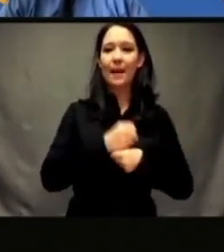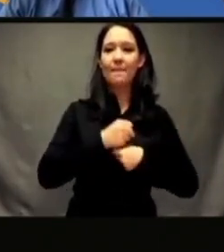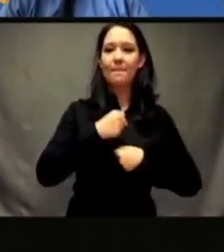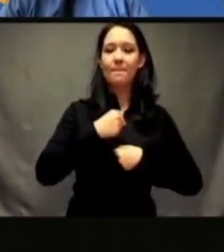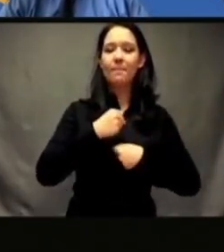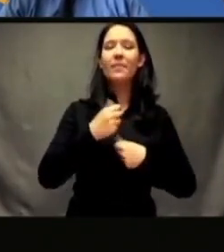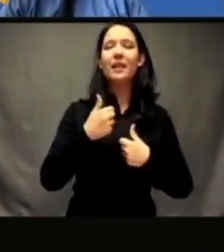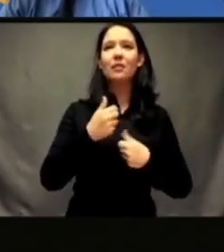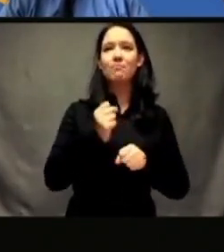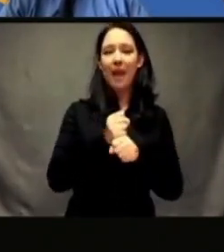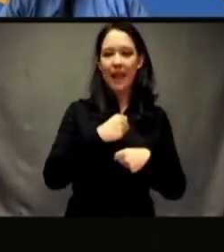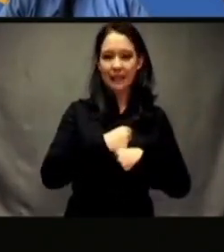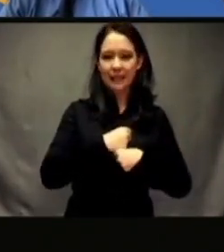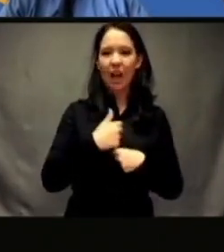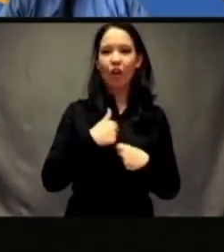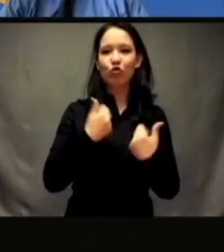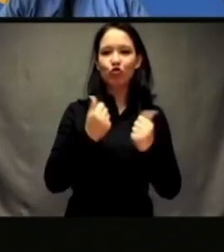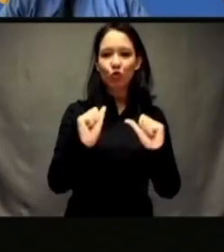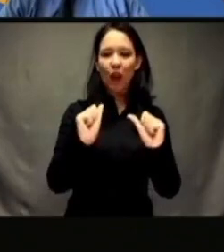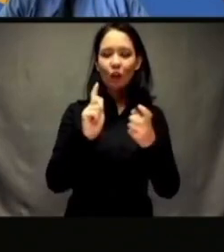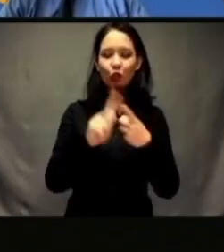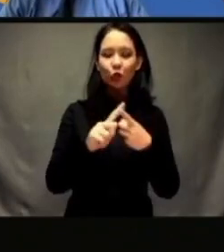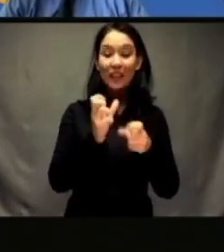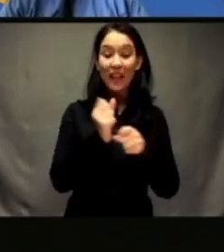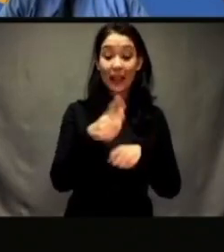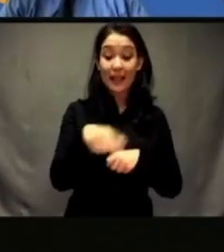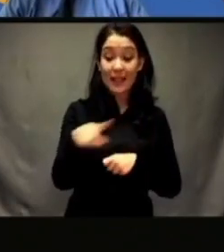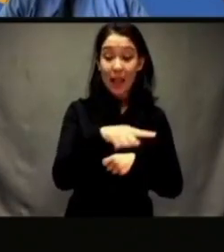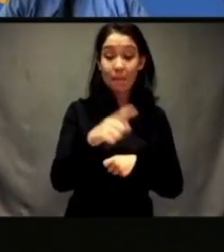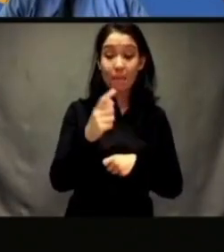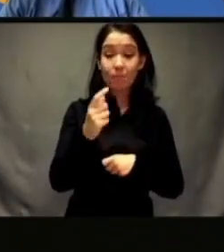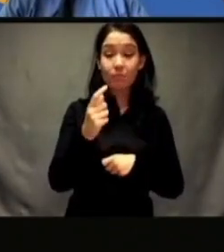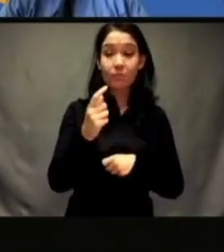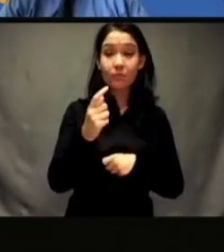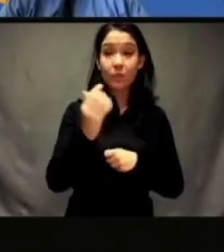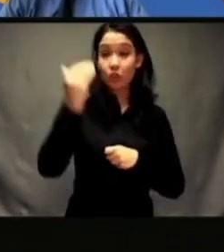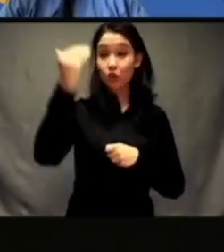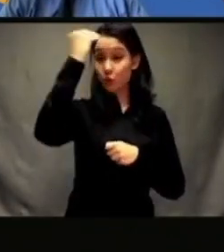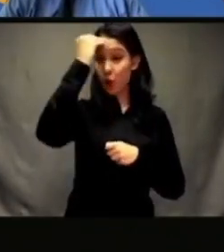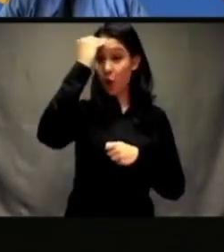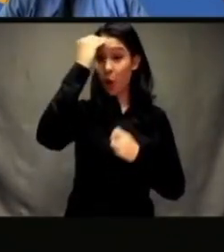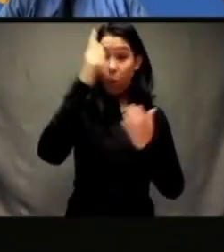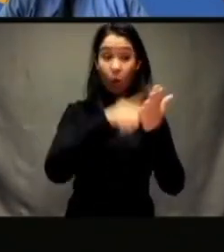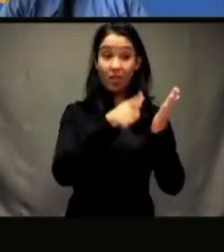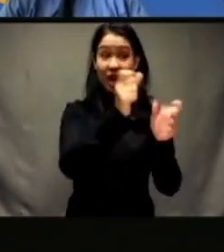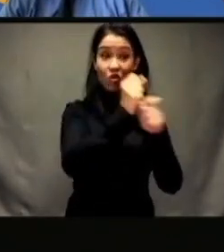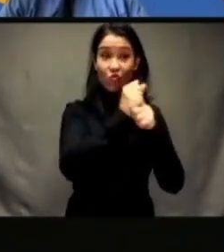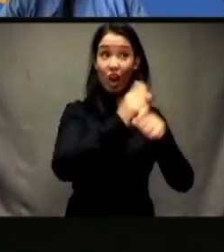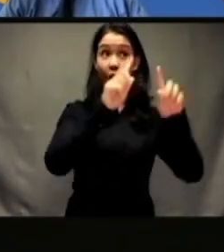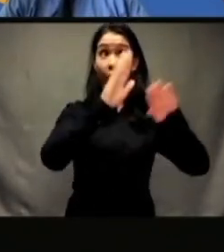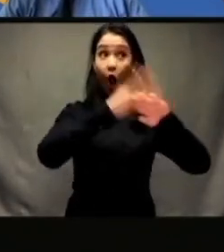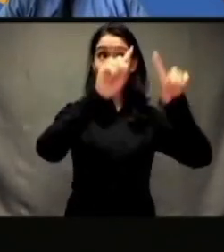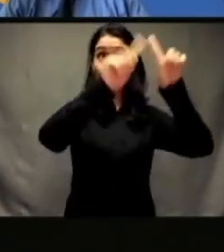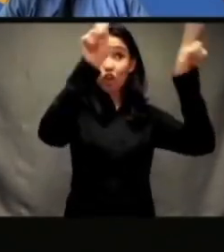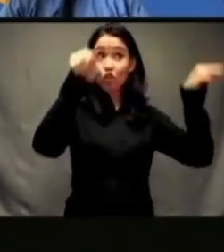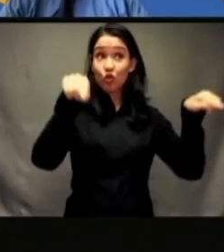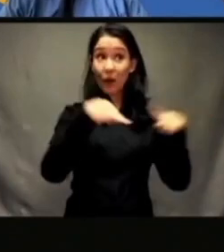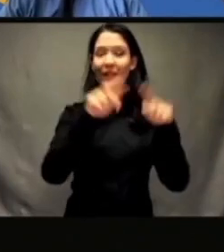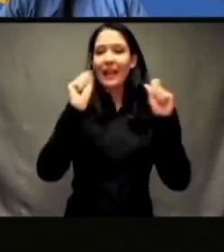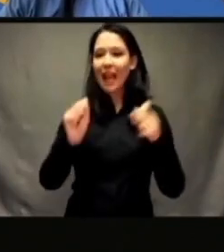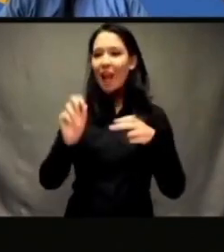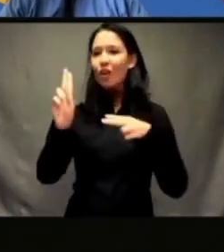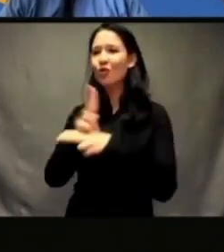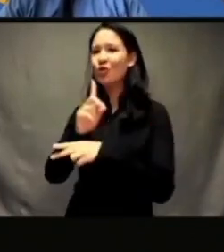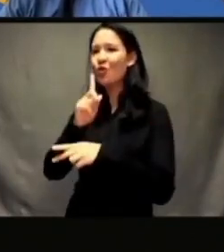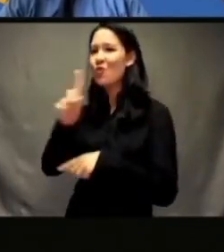Trying to get them to know that what they create in the screen, they can use it on the real world